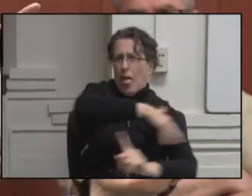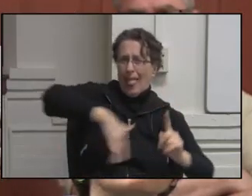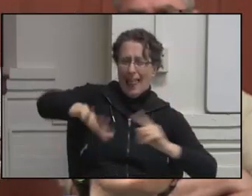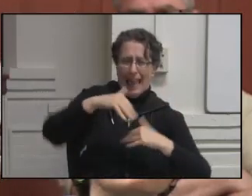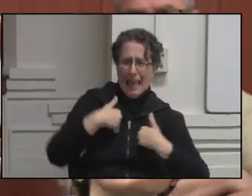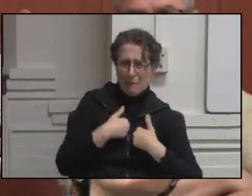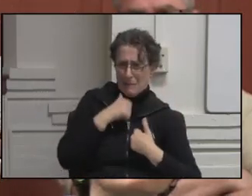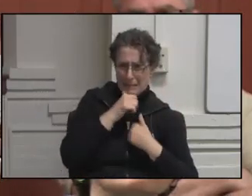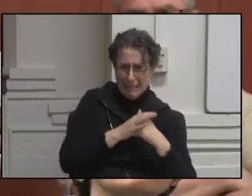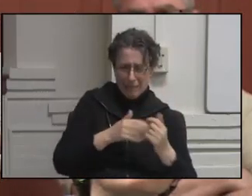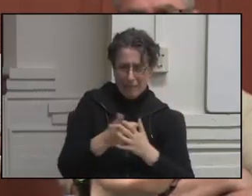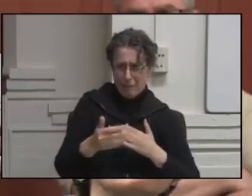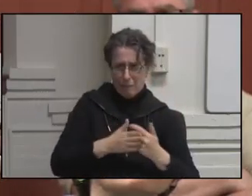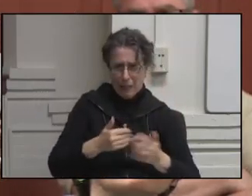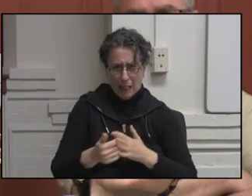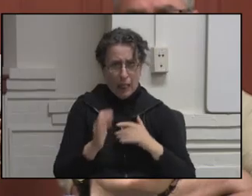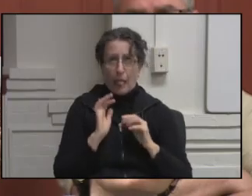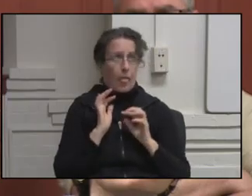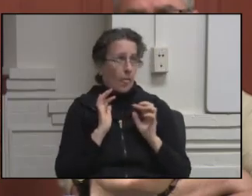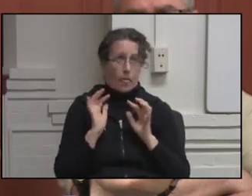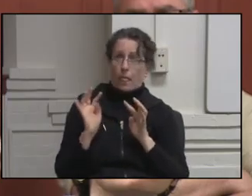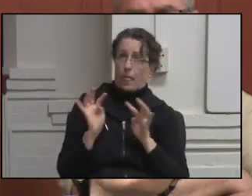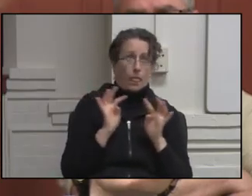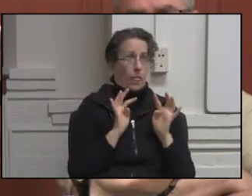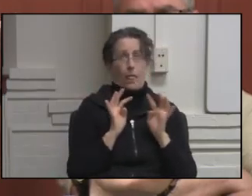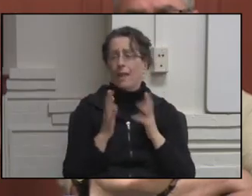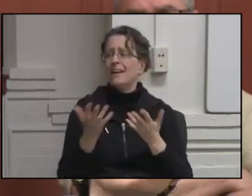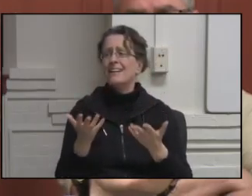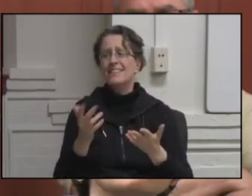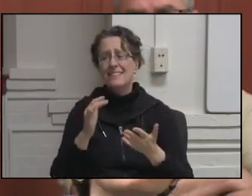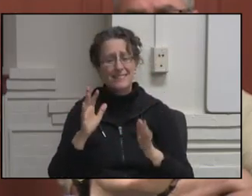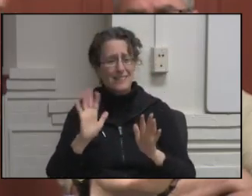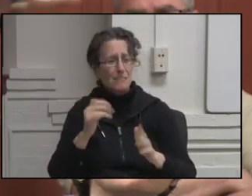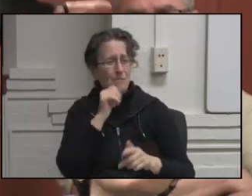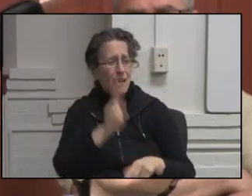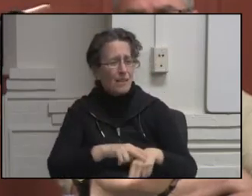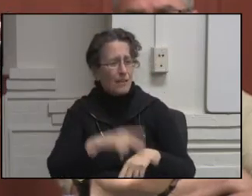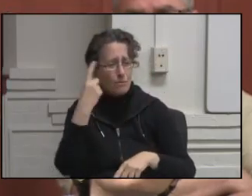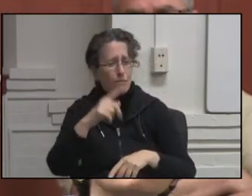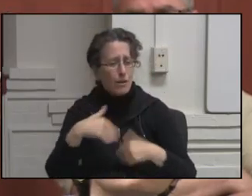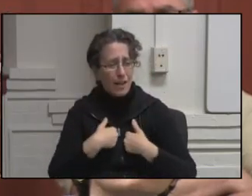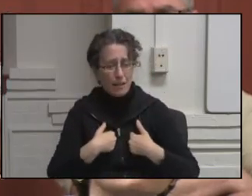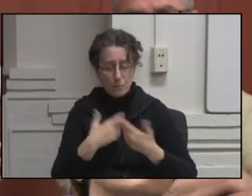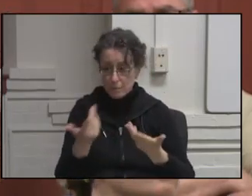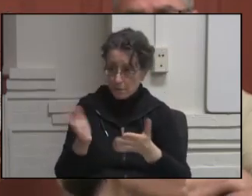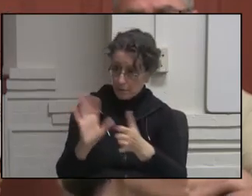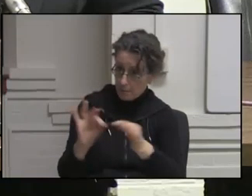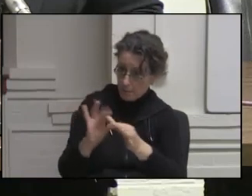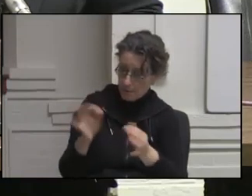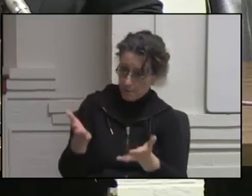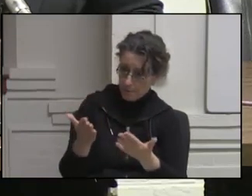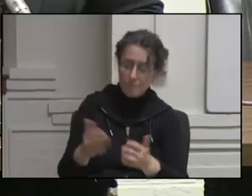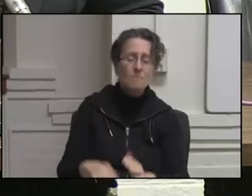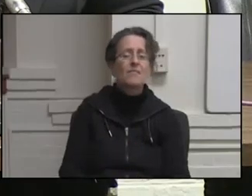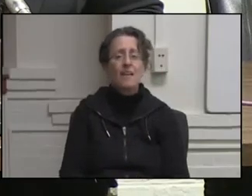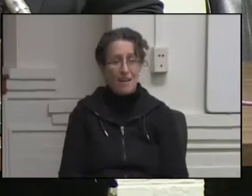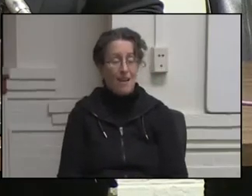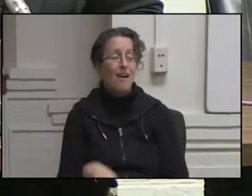environment outside of the farm, and that was unnatural to them. Do you have any comment to that? I would love to share with